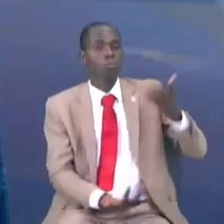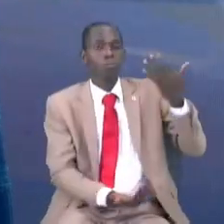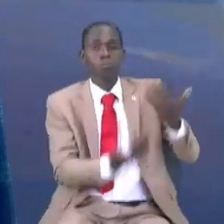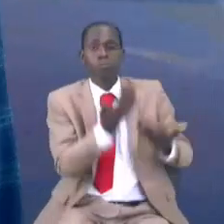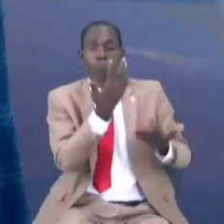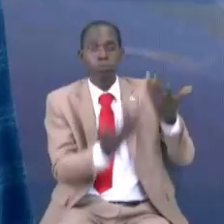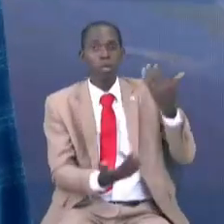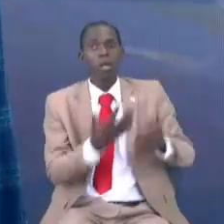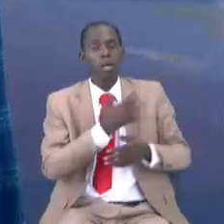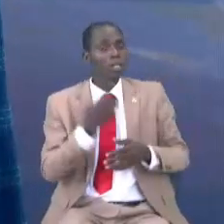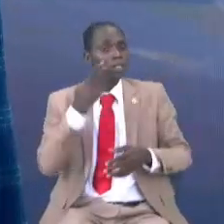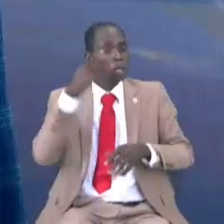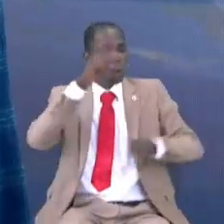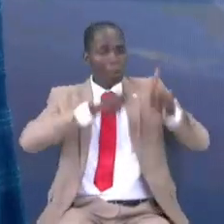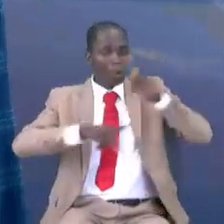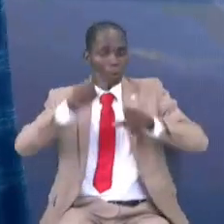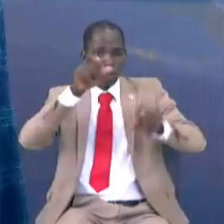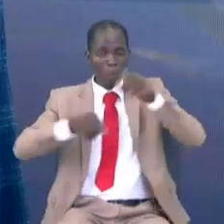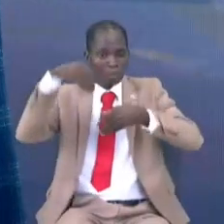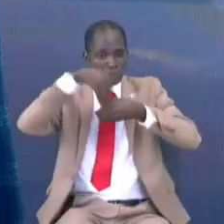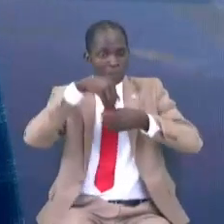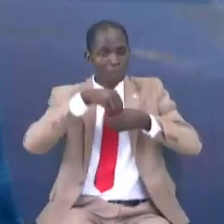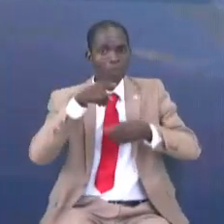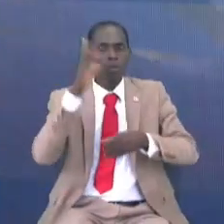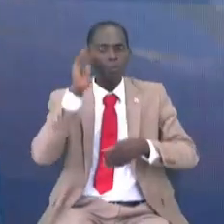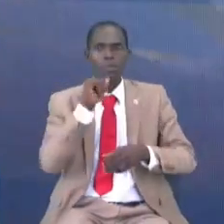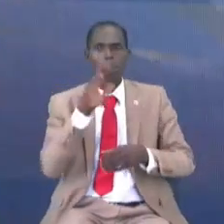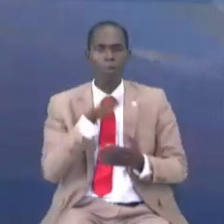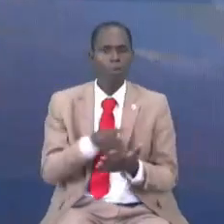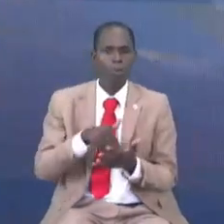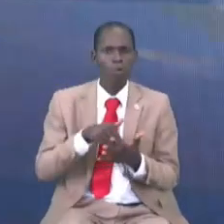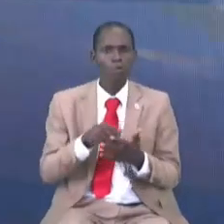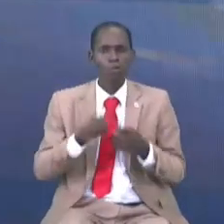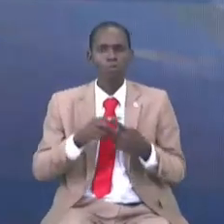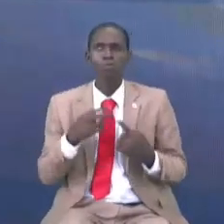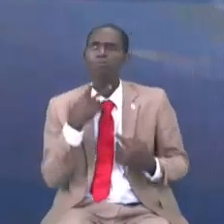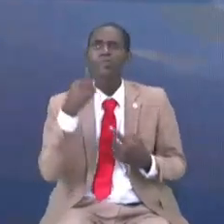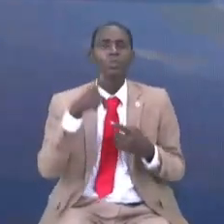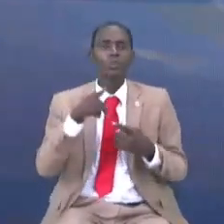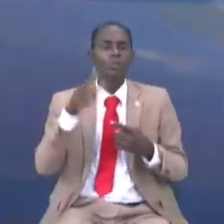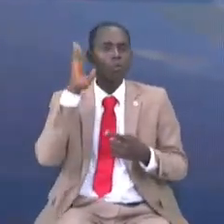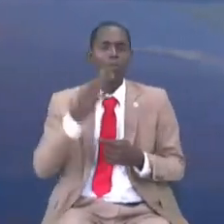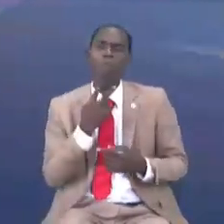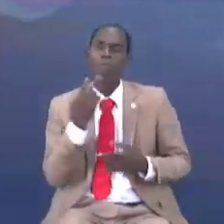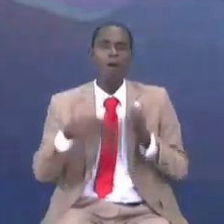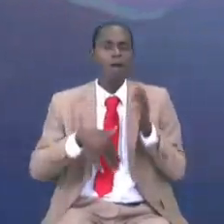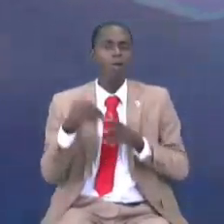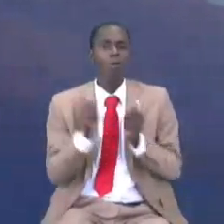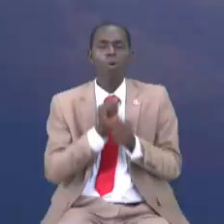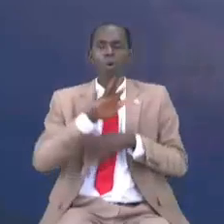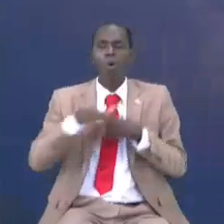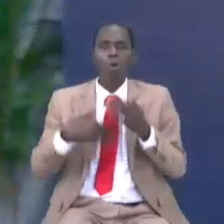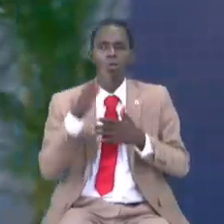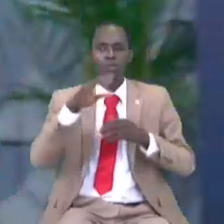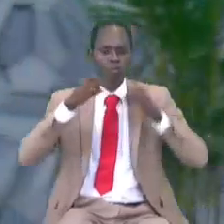shout. You get all your strength, everything you've got, you will want to speak convincingly, and you will want